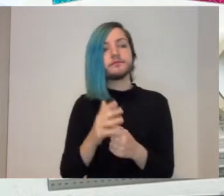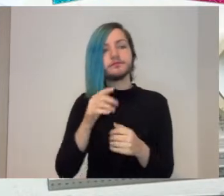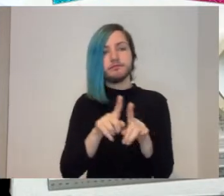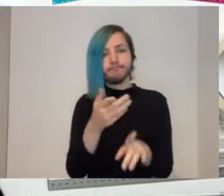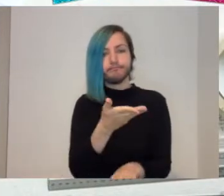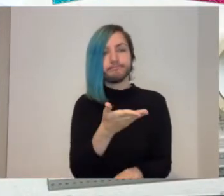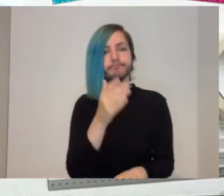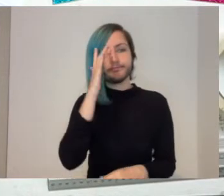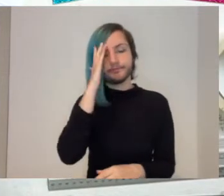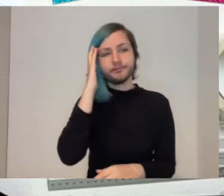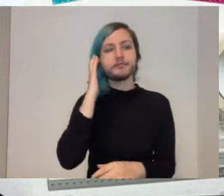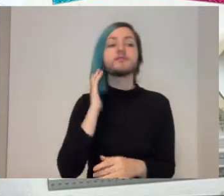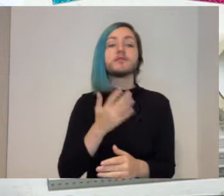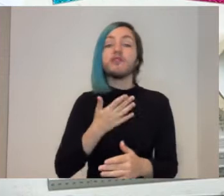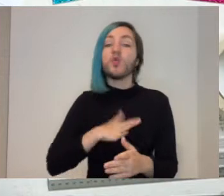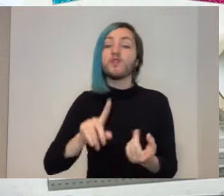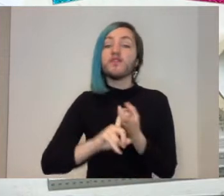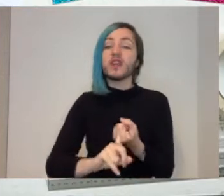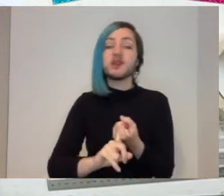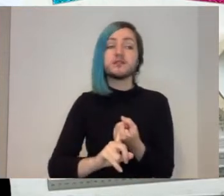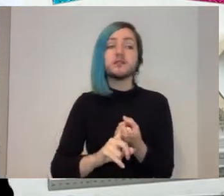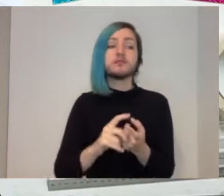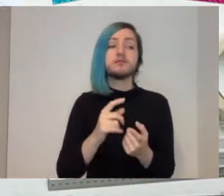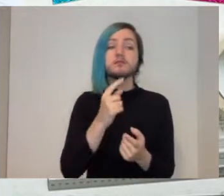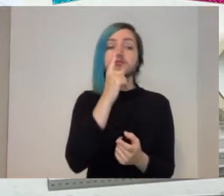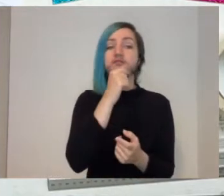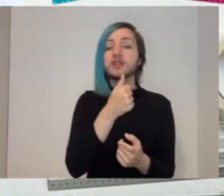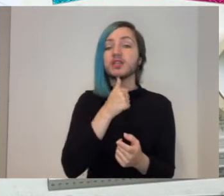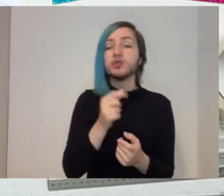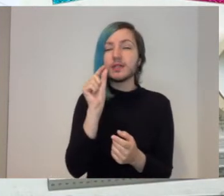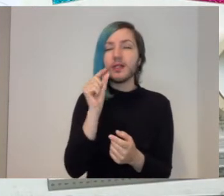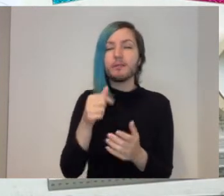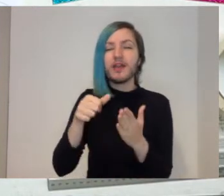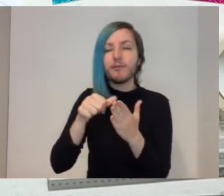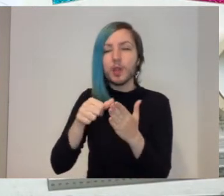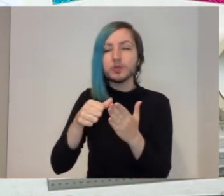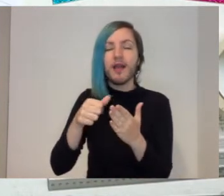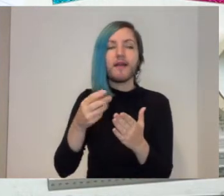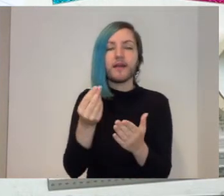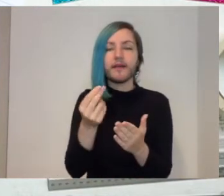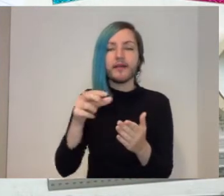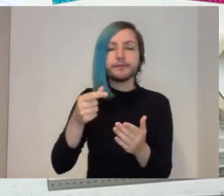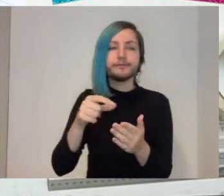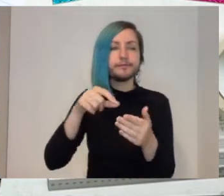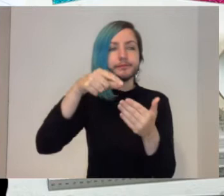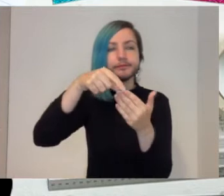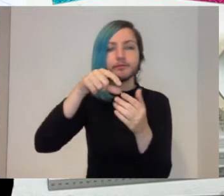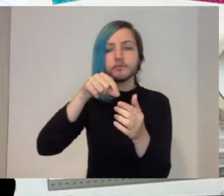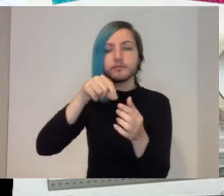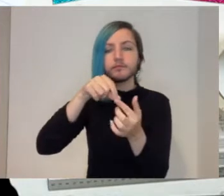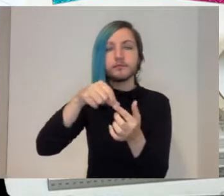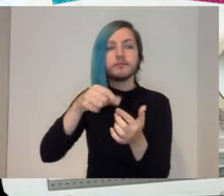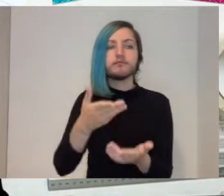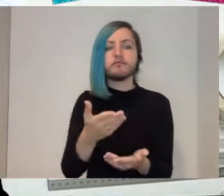like this. So if you really want to fix it in place, you can just use a little bit of blue tack like this and just stick it